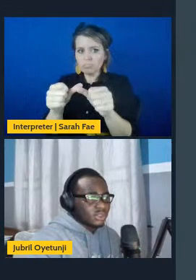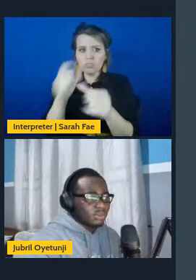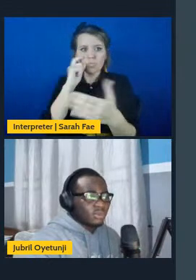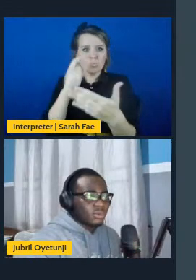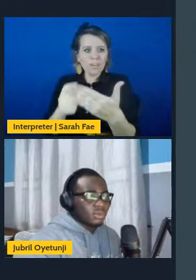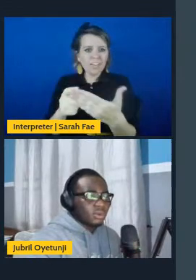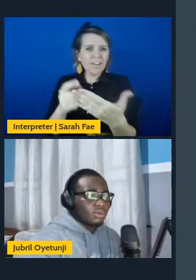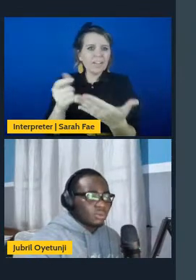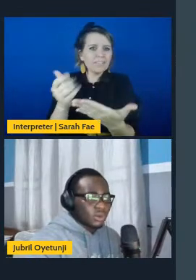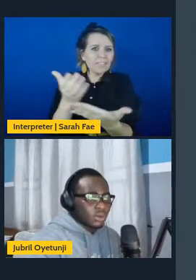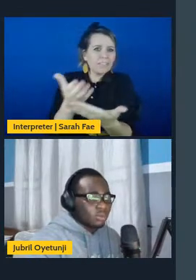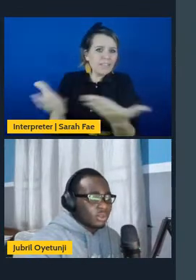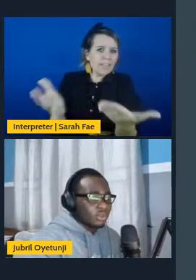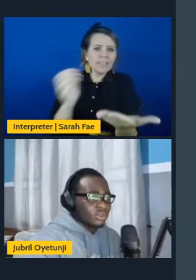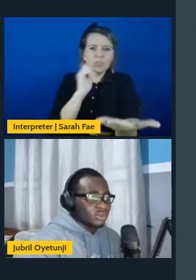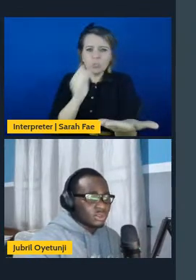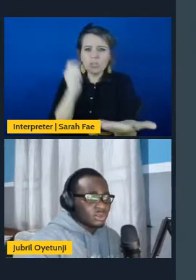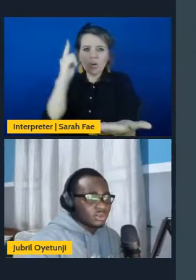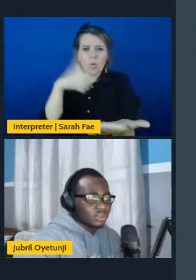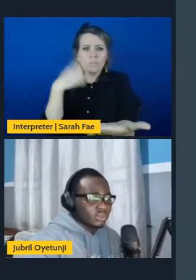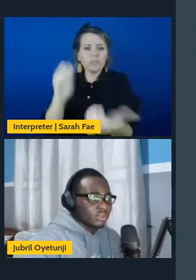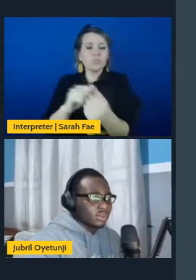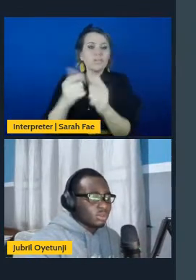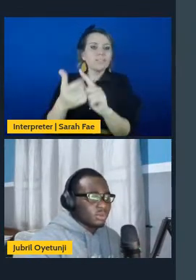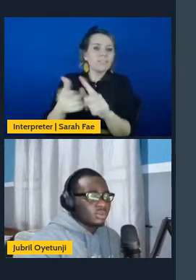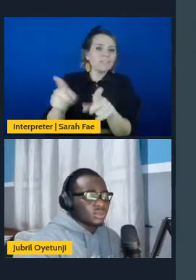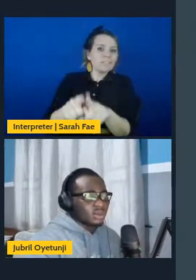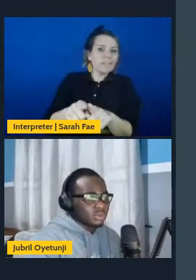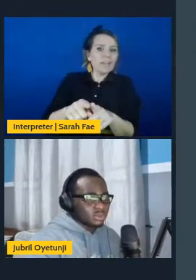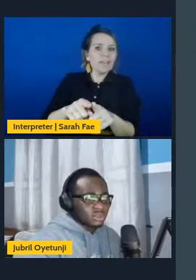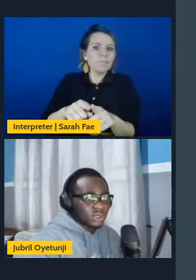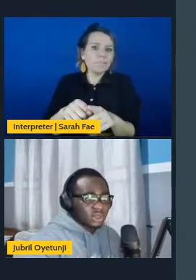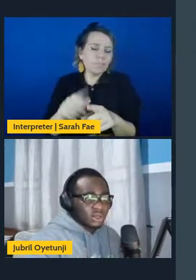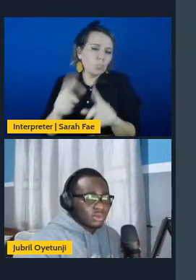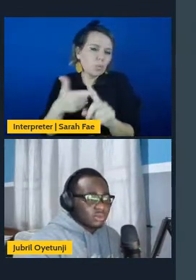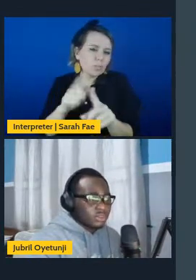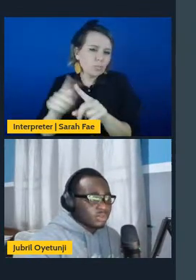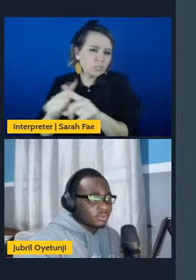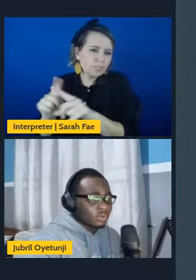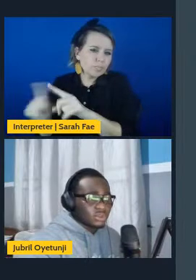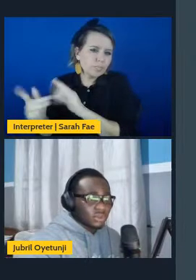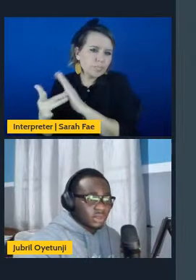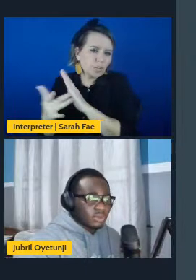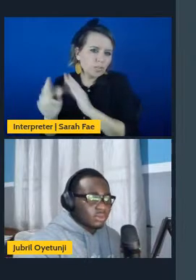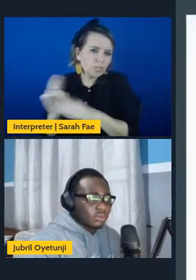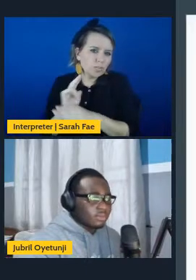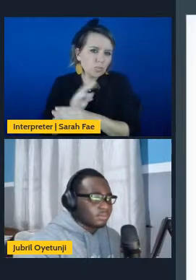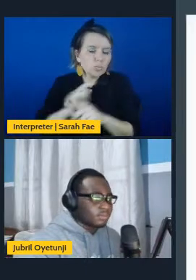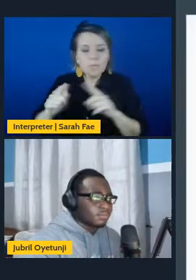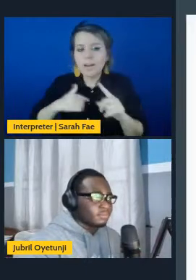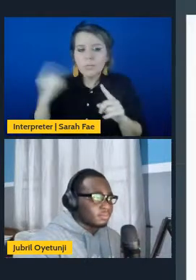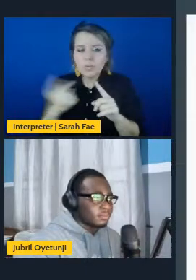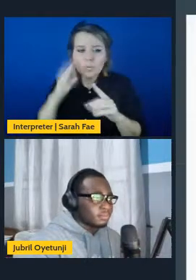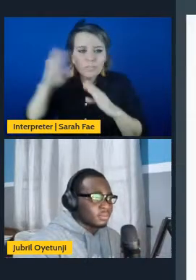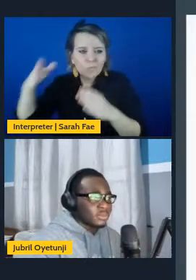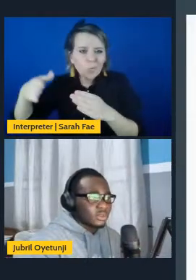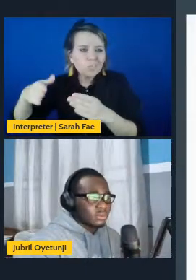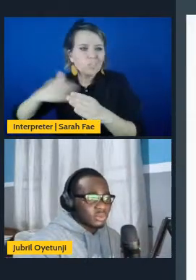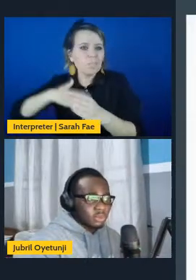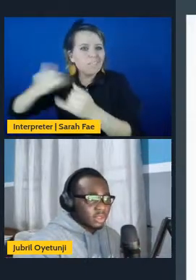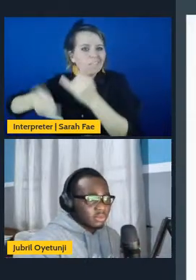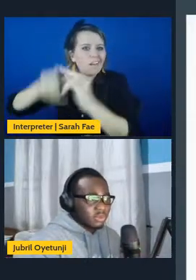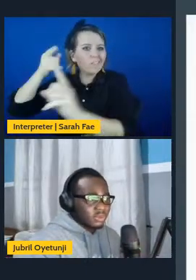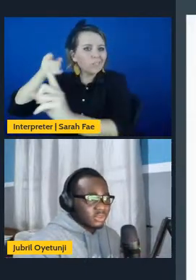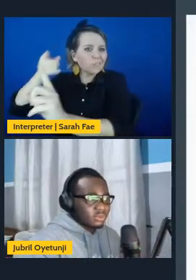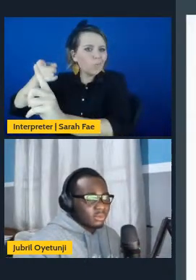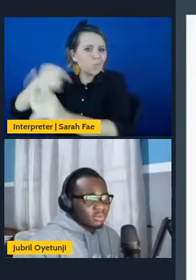same when using new technologies. But I was always focused on the end goal. So the